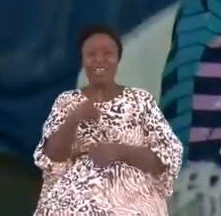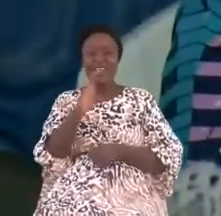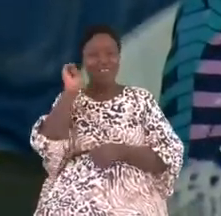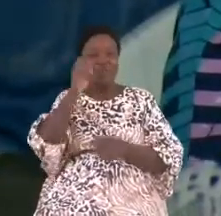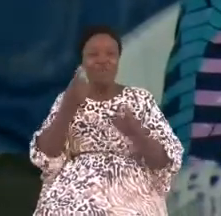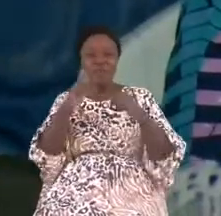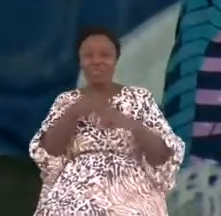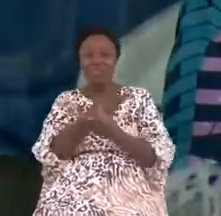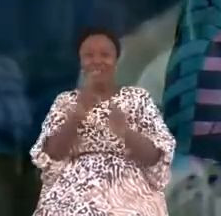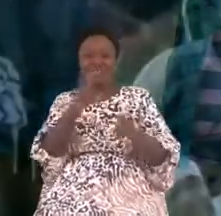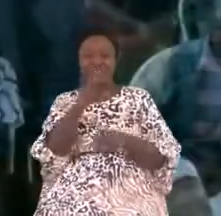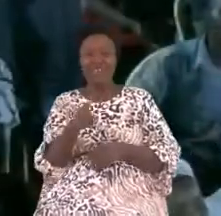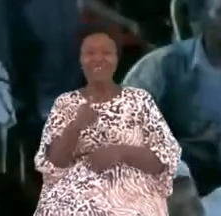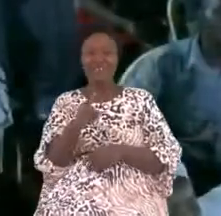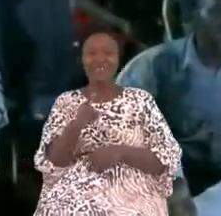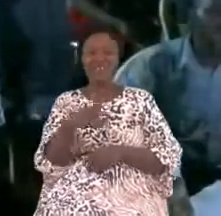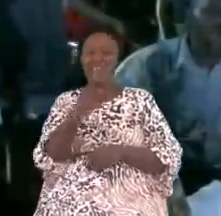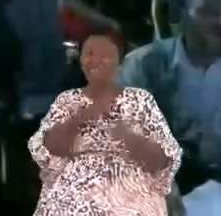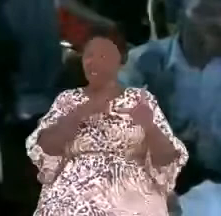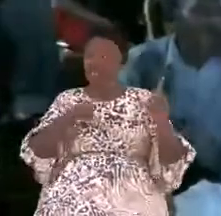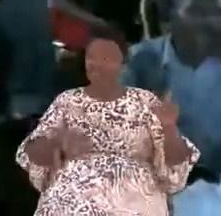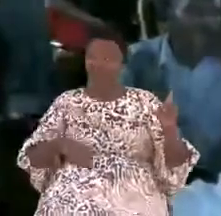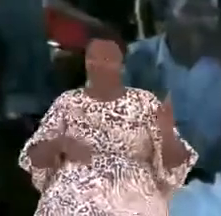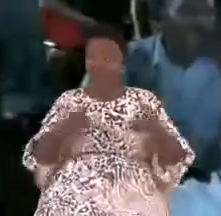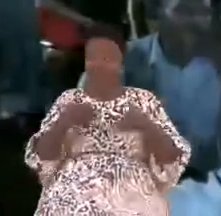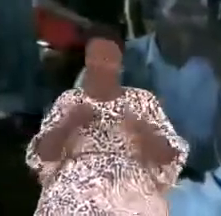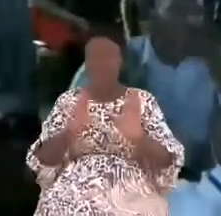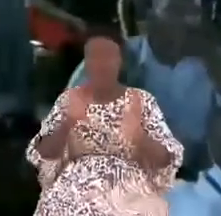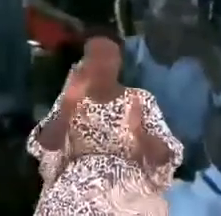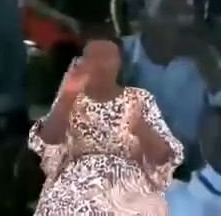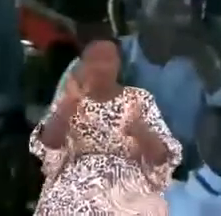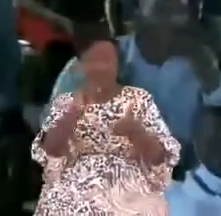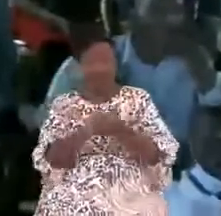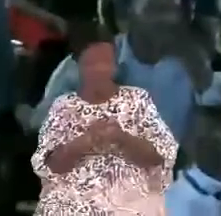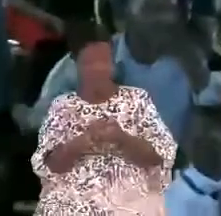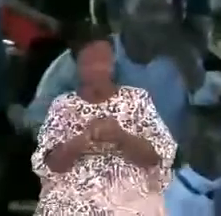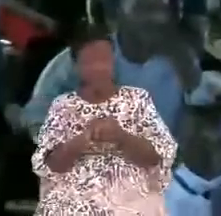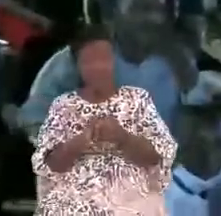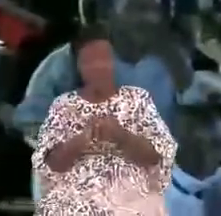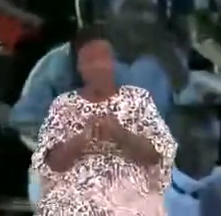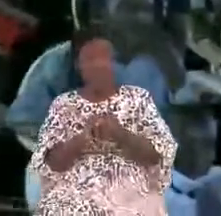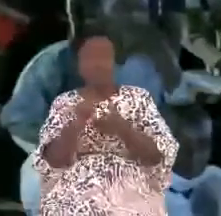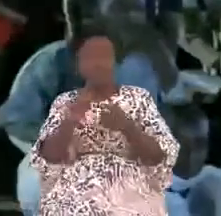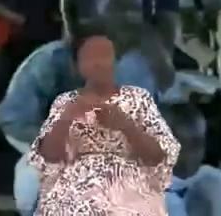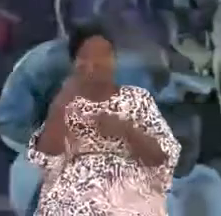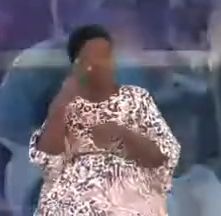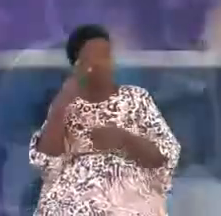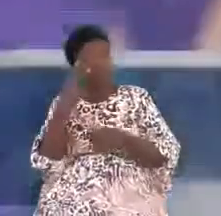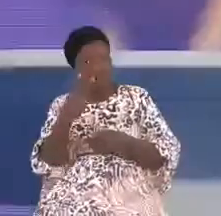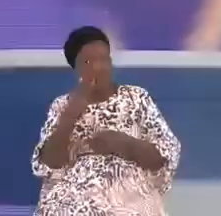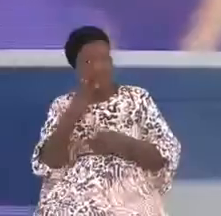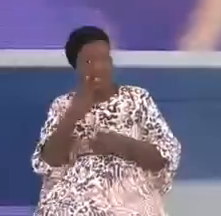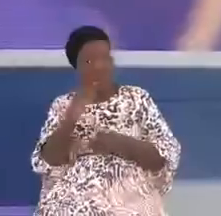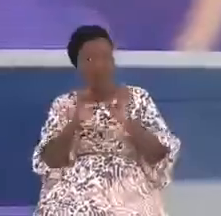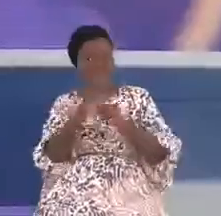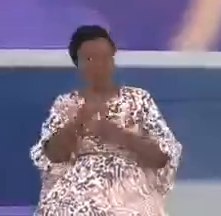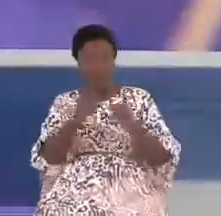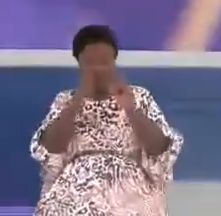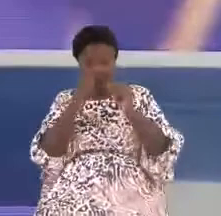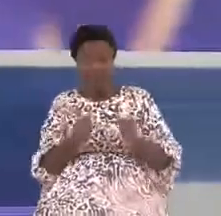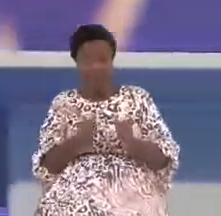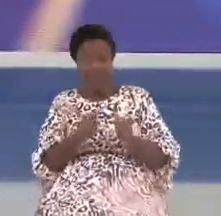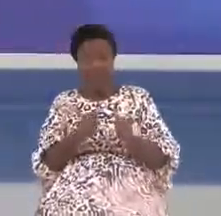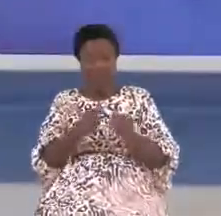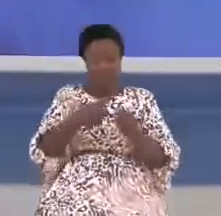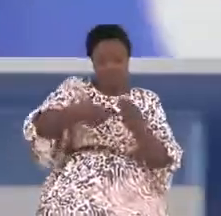deliver you the lord allowed that to see if they will quickly turn around